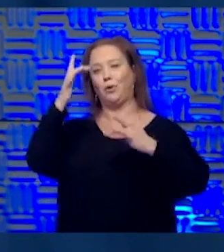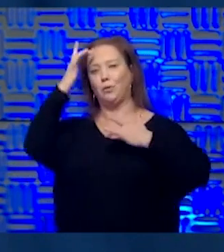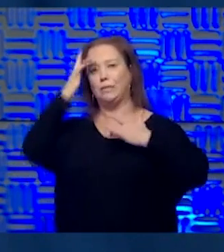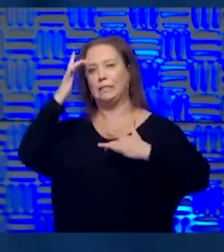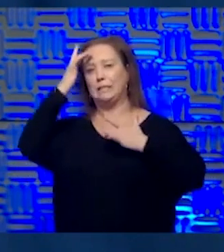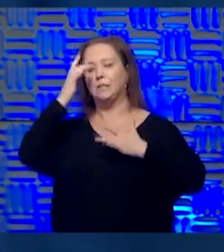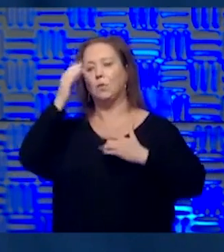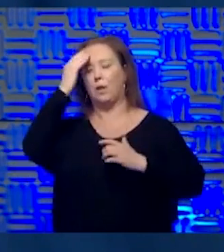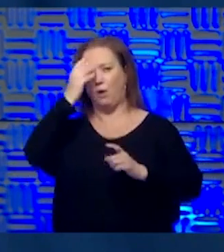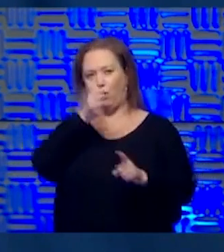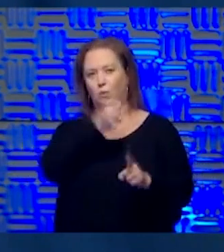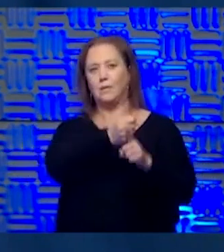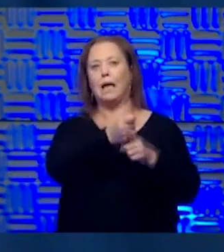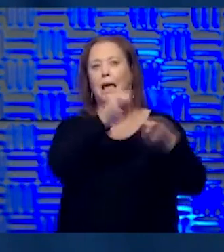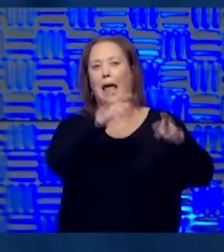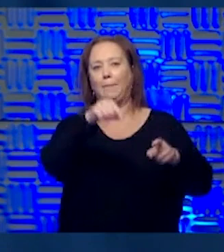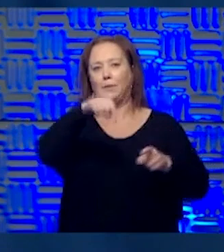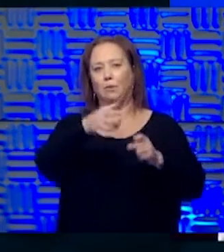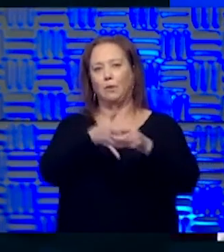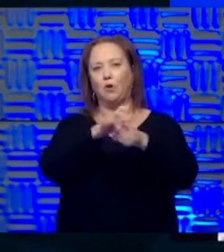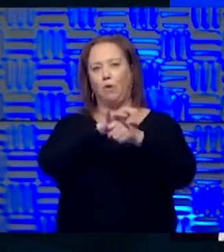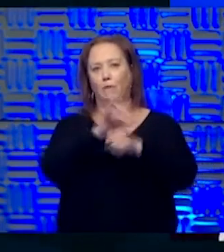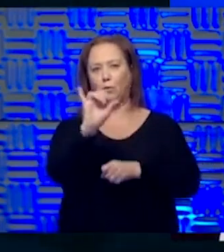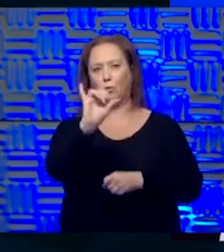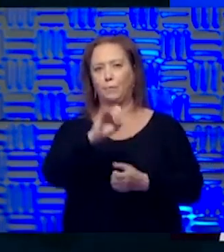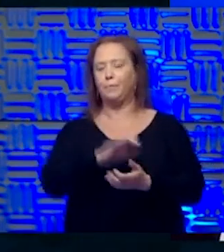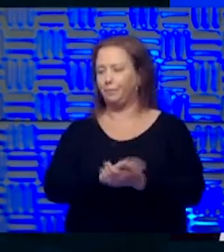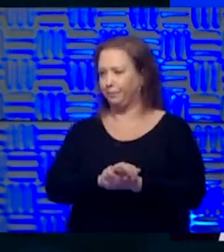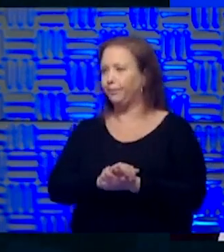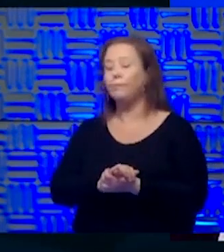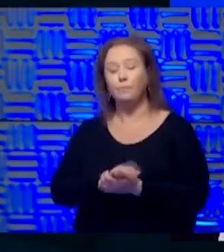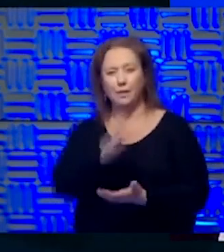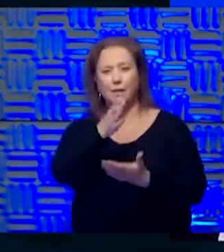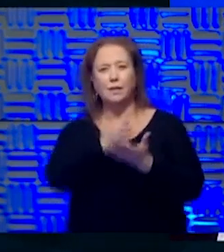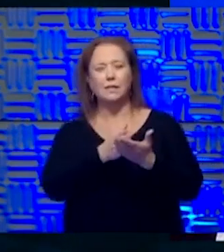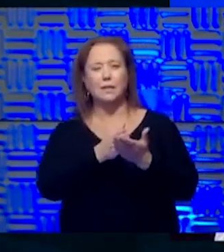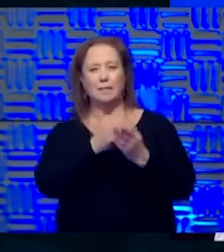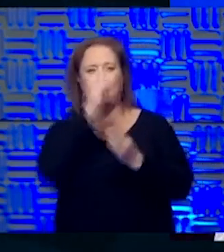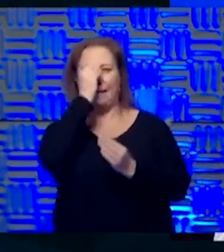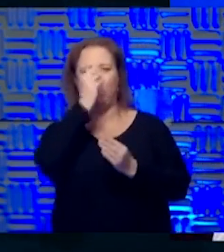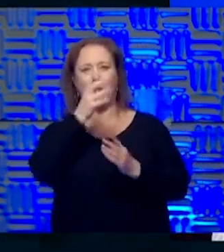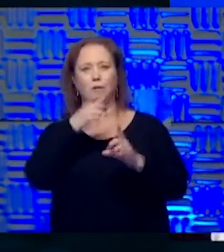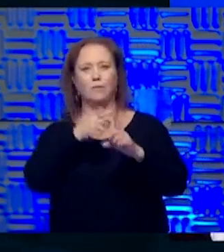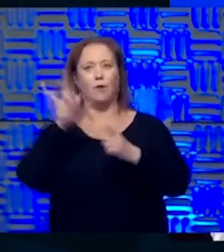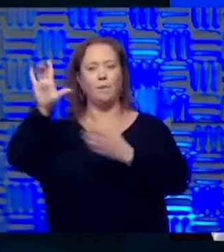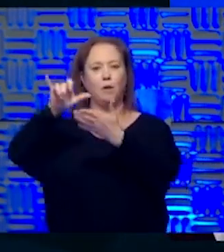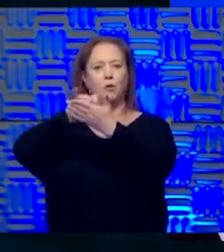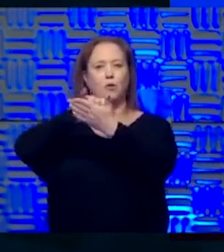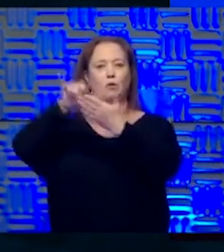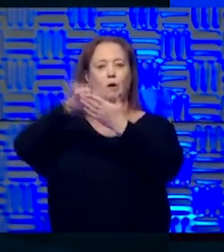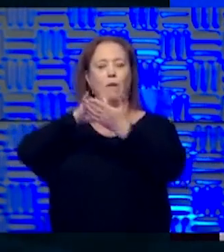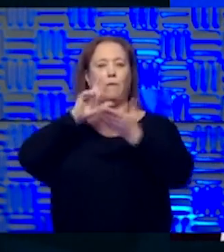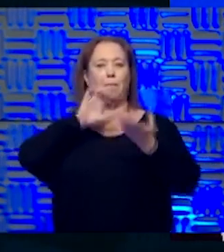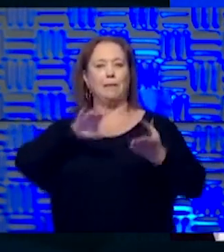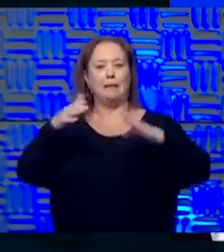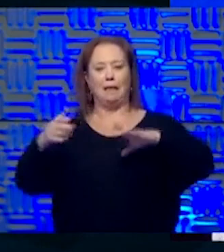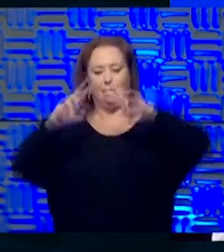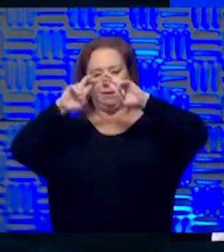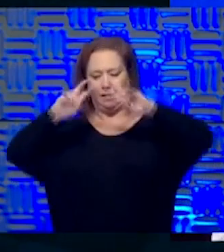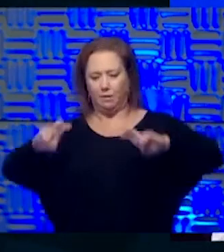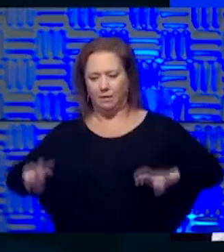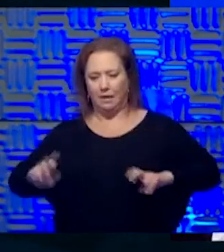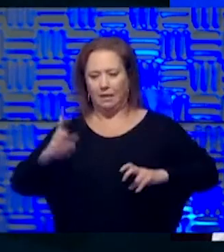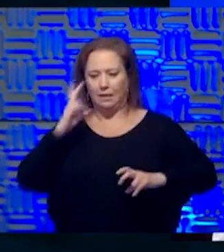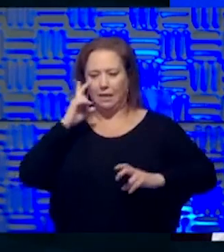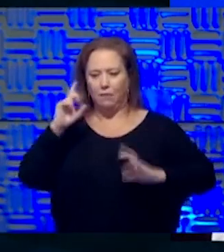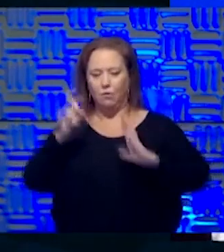know those occur with this disease as well. I think a lot of that disease, some of that information emerged out of New York from autopsy data where they began seeing these small strokes